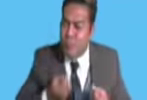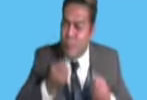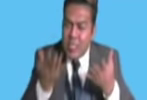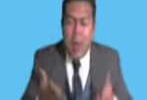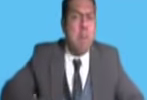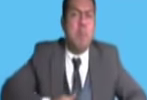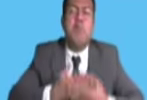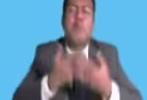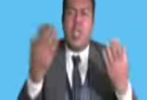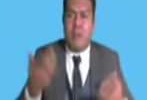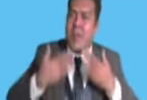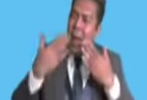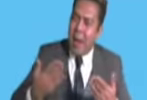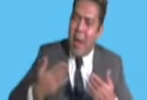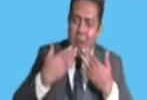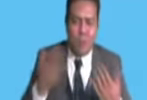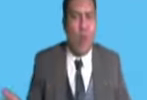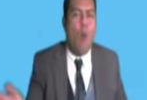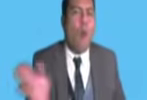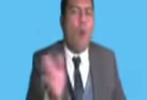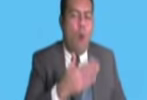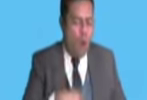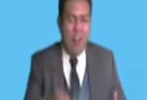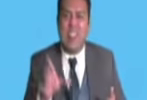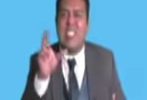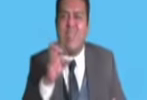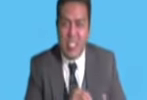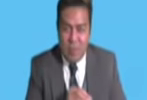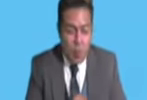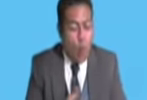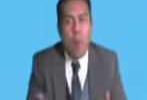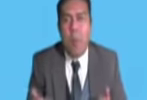all the hardworking civil servants in putting this budget estimate together.